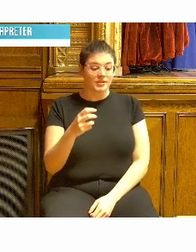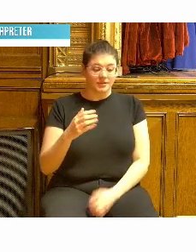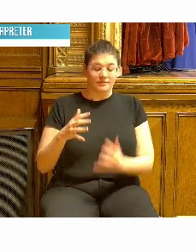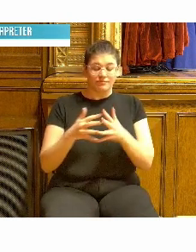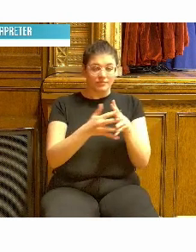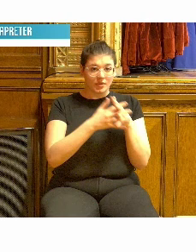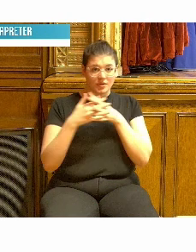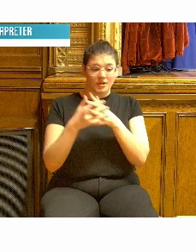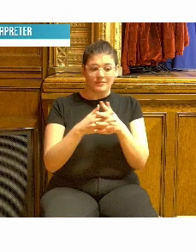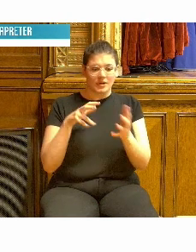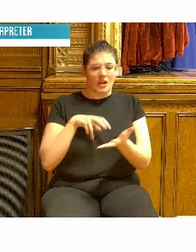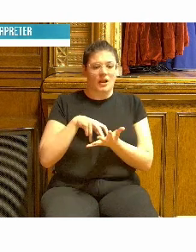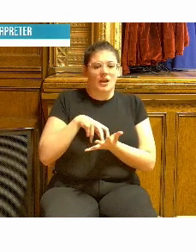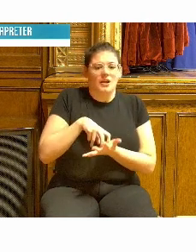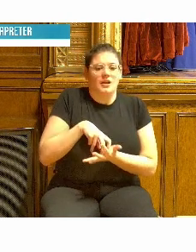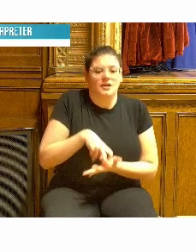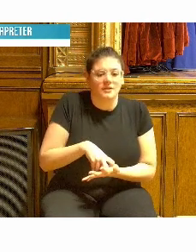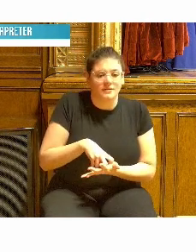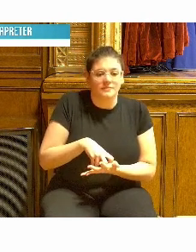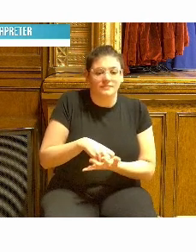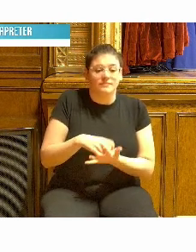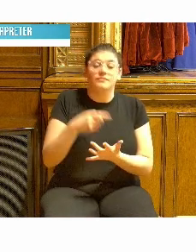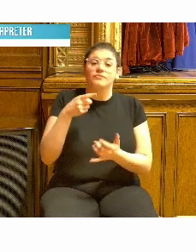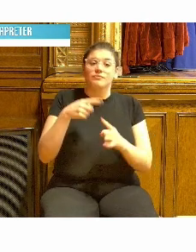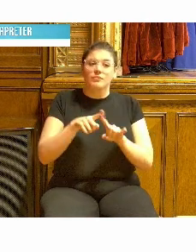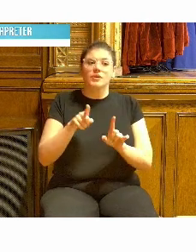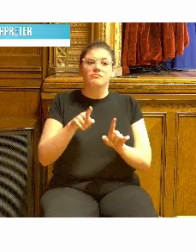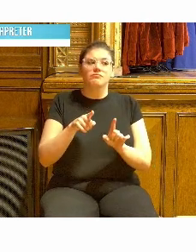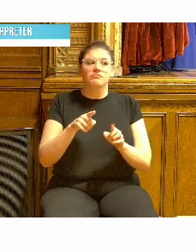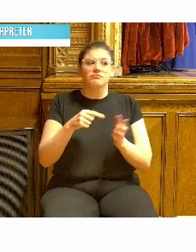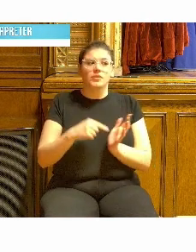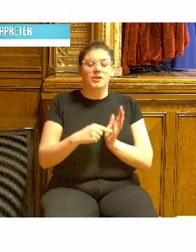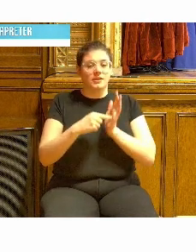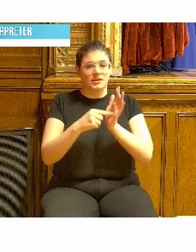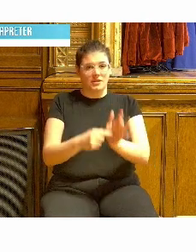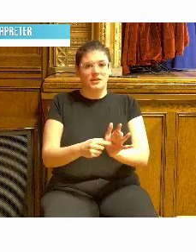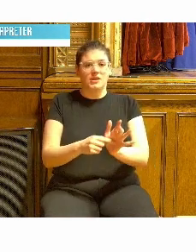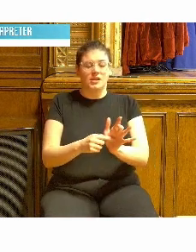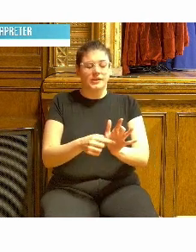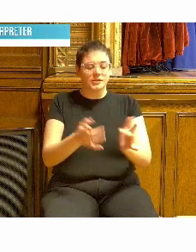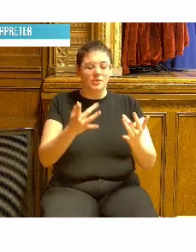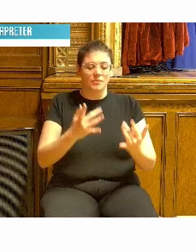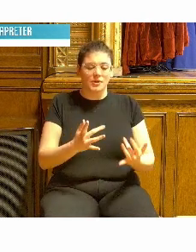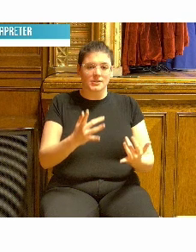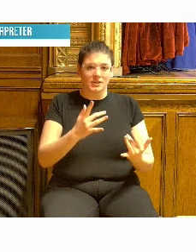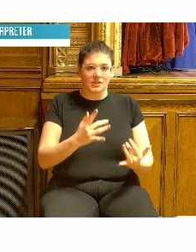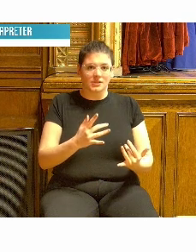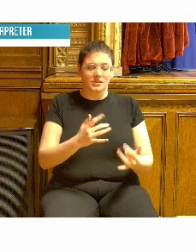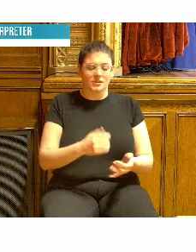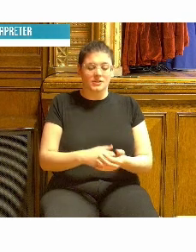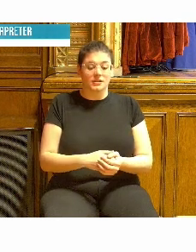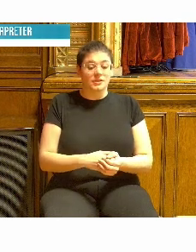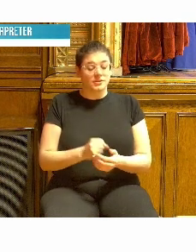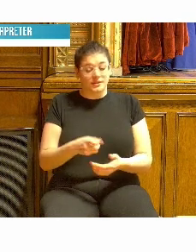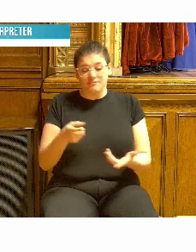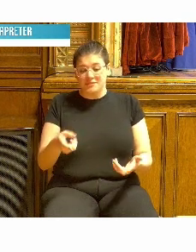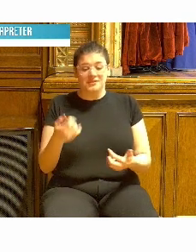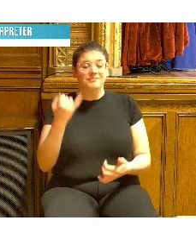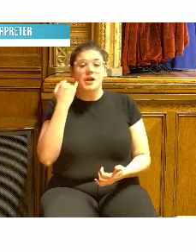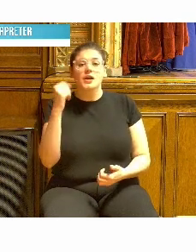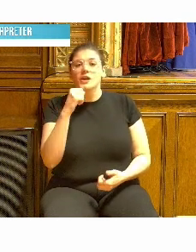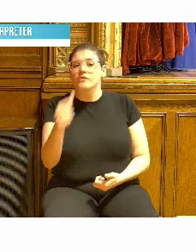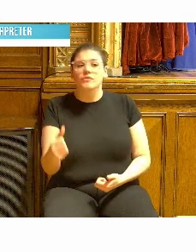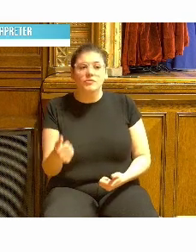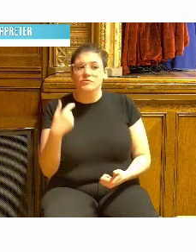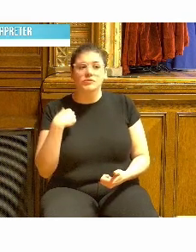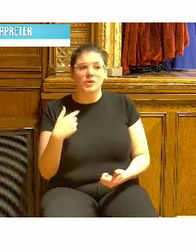you don't do right by black people, there will be consequences and actions. There will be consequences and repercussions.